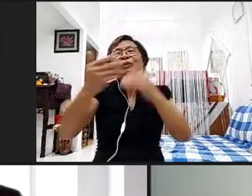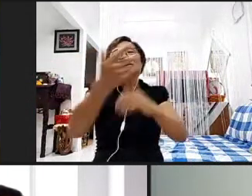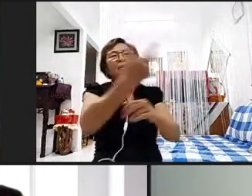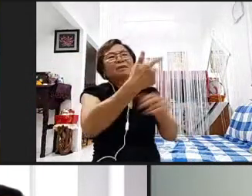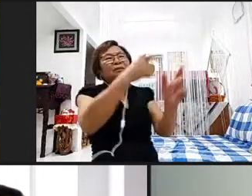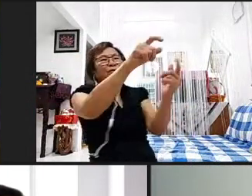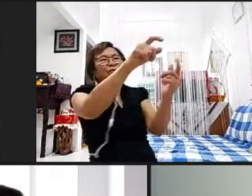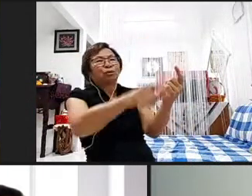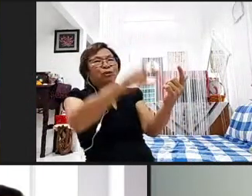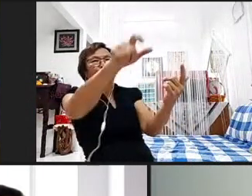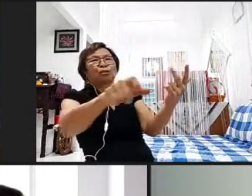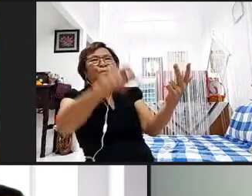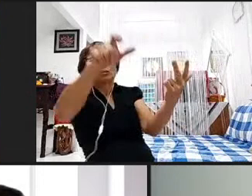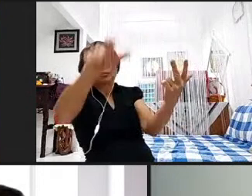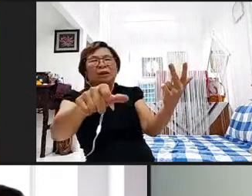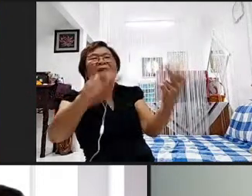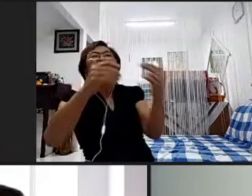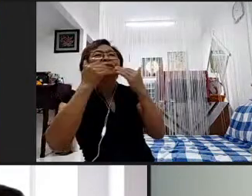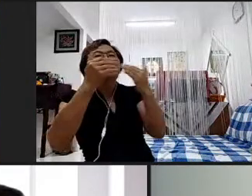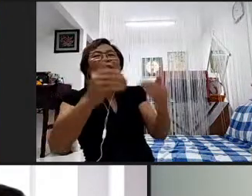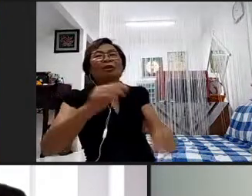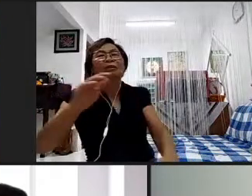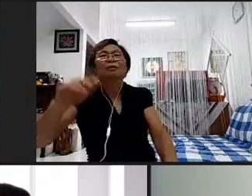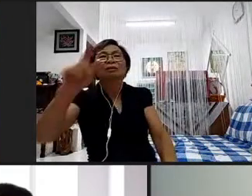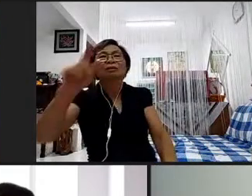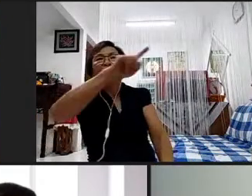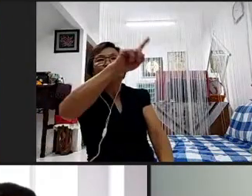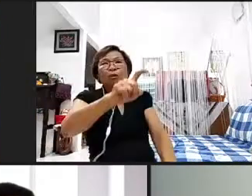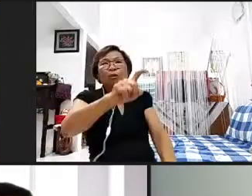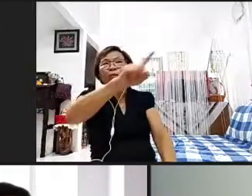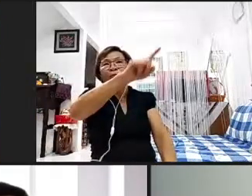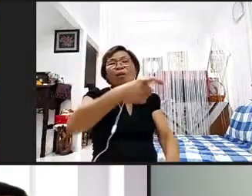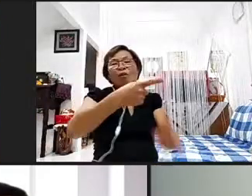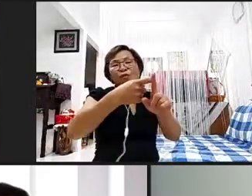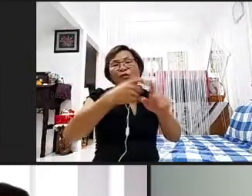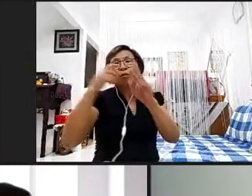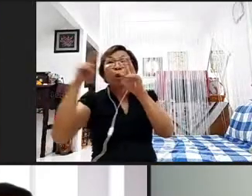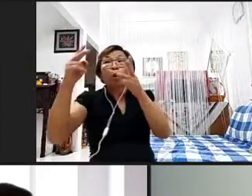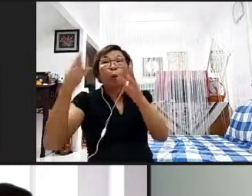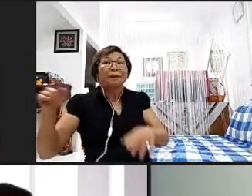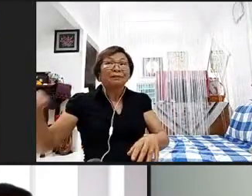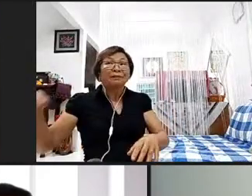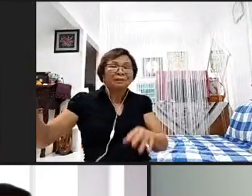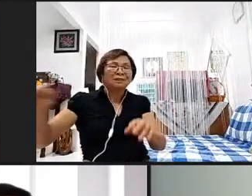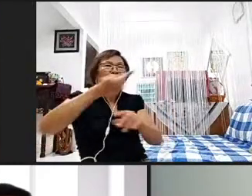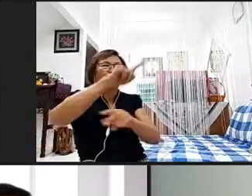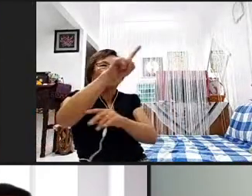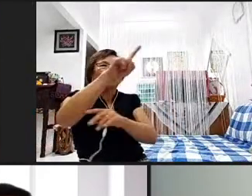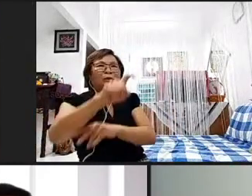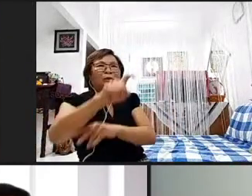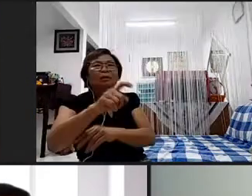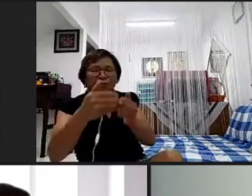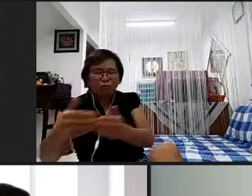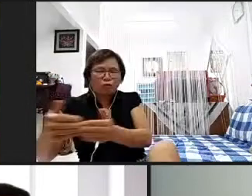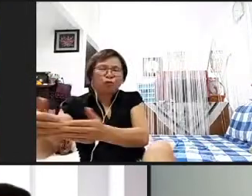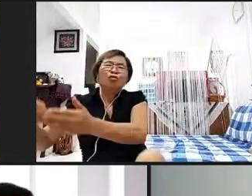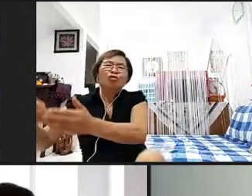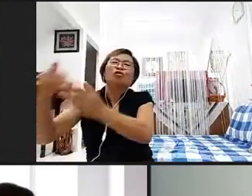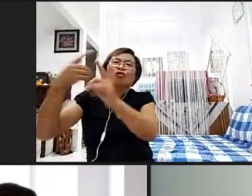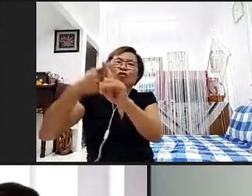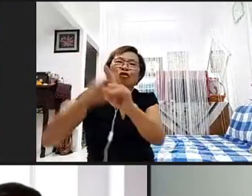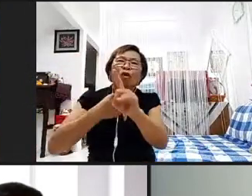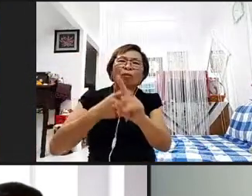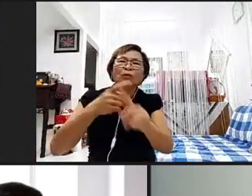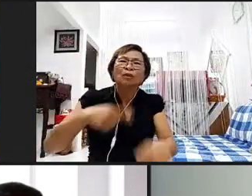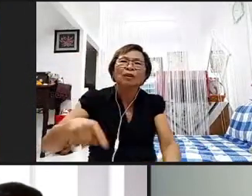speakers. And my next question that I've prepared from the audience is actually quite a continuous flow from what you